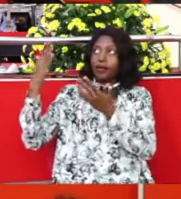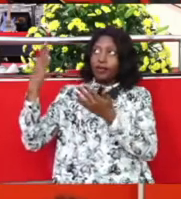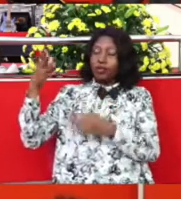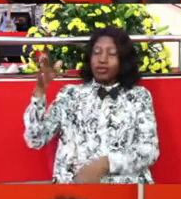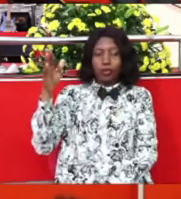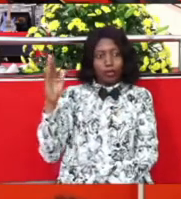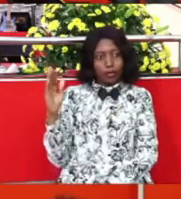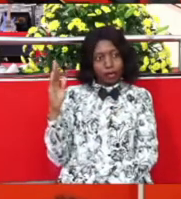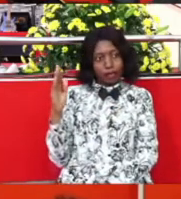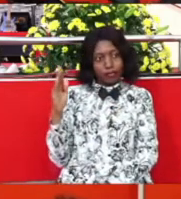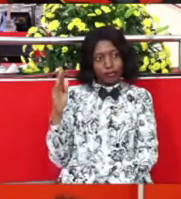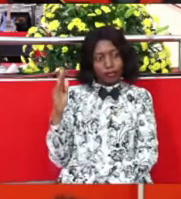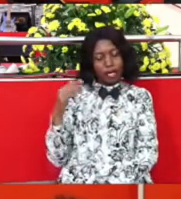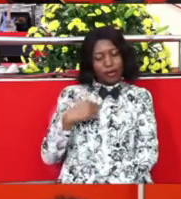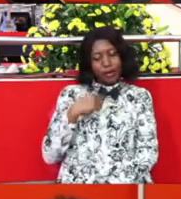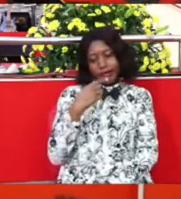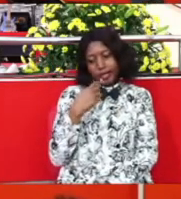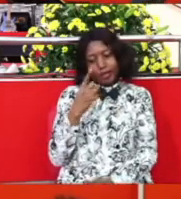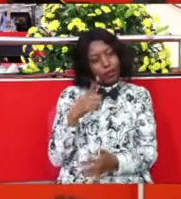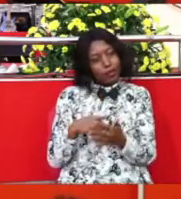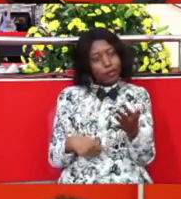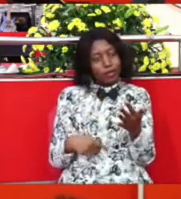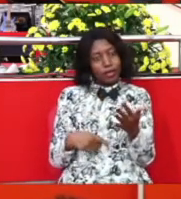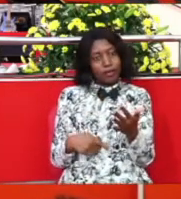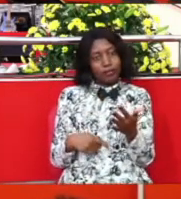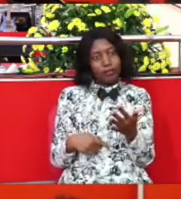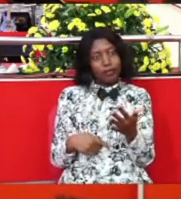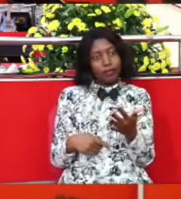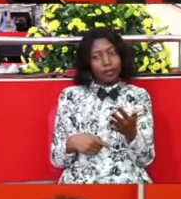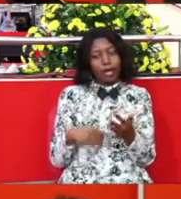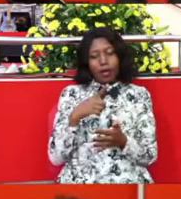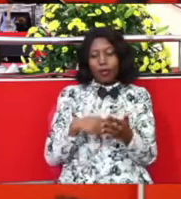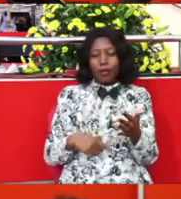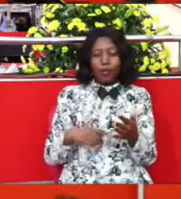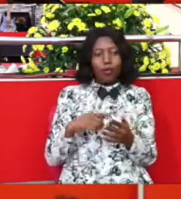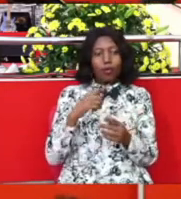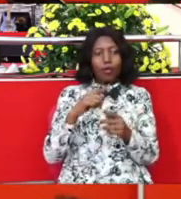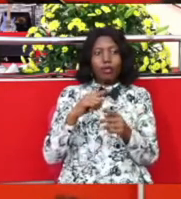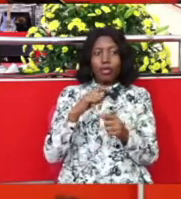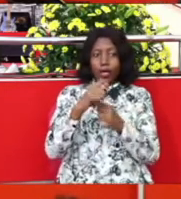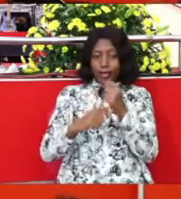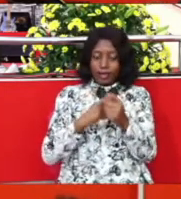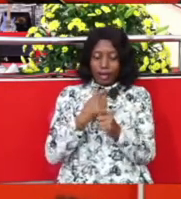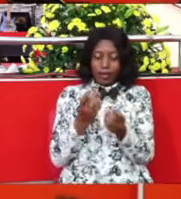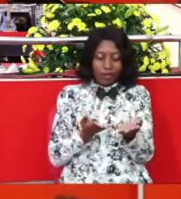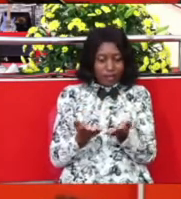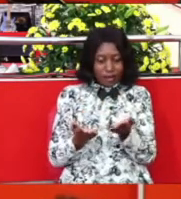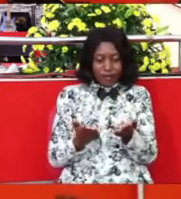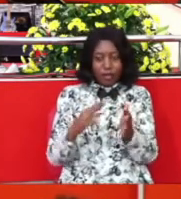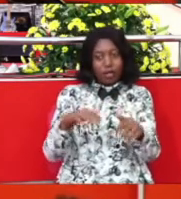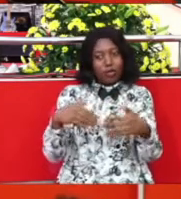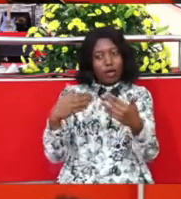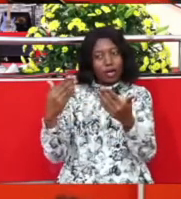inayoishi, I'm simply saying, nasema hivi, what kind of service are you giving to God? Wewe unampatia Mungu shughuli